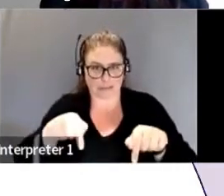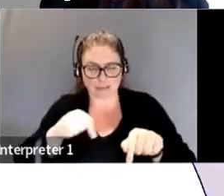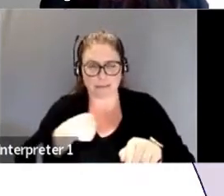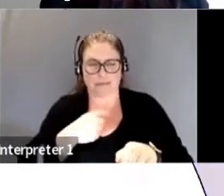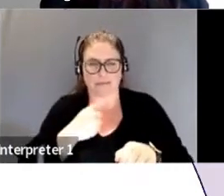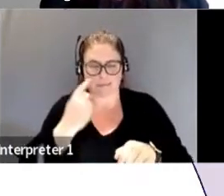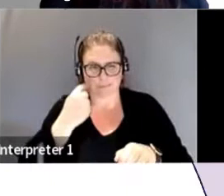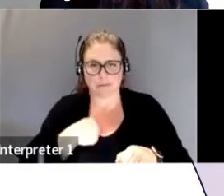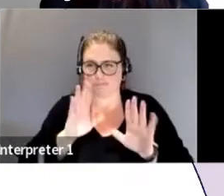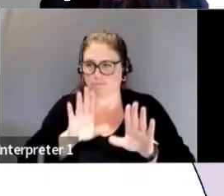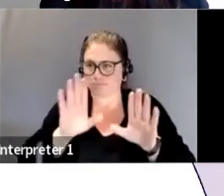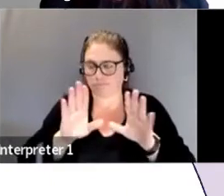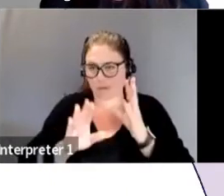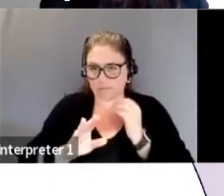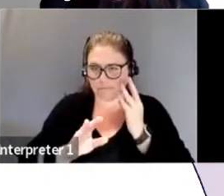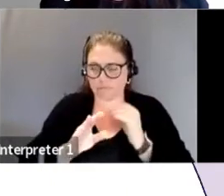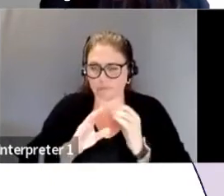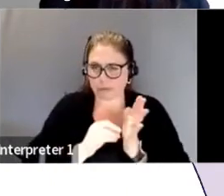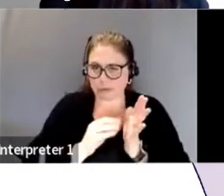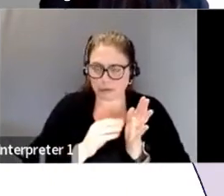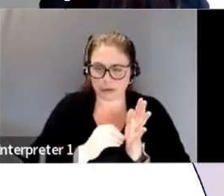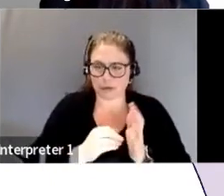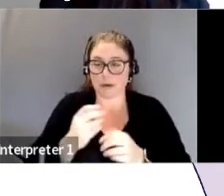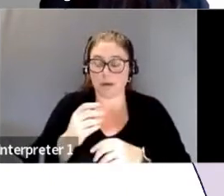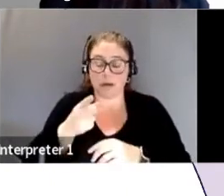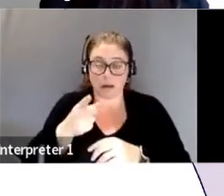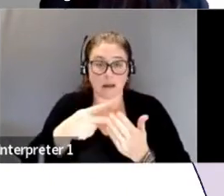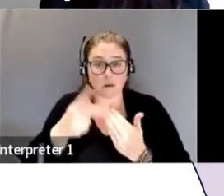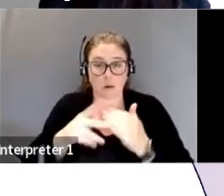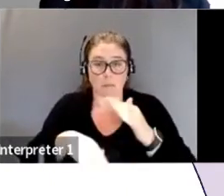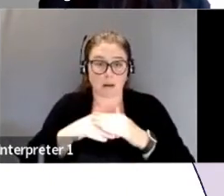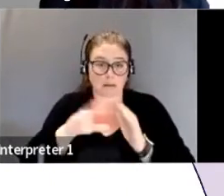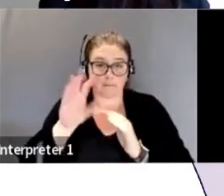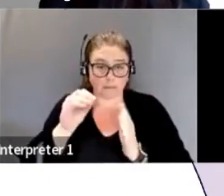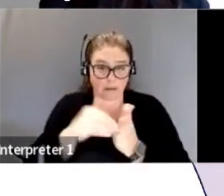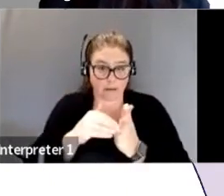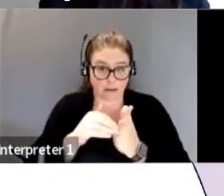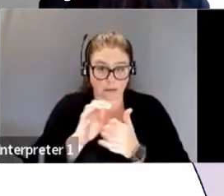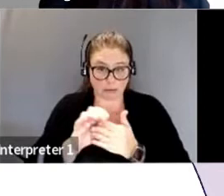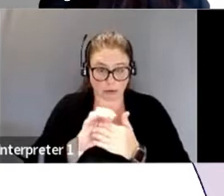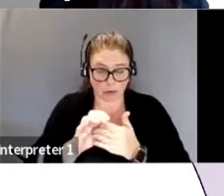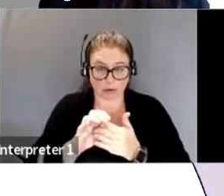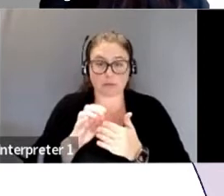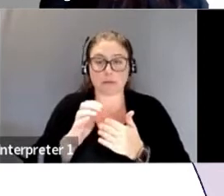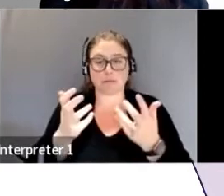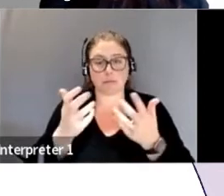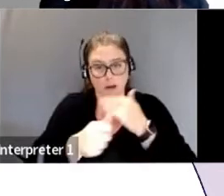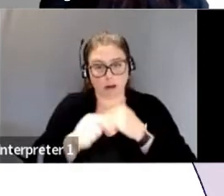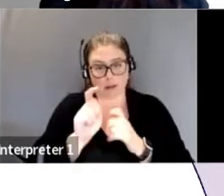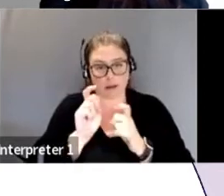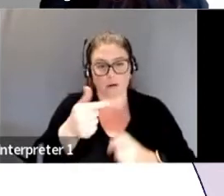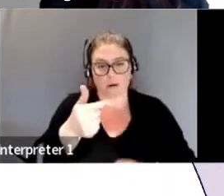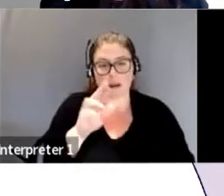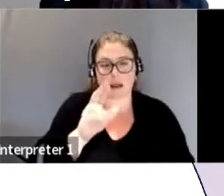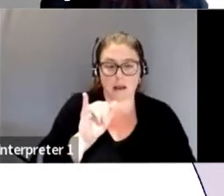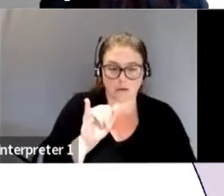particular program that offers up to $50,000 for people in the AgriTech world is the Agri Assurance Program. So this funds